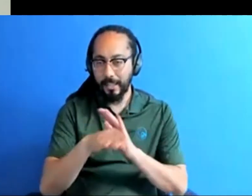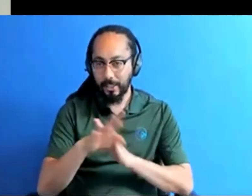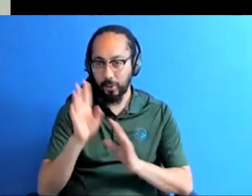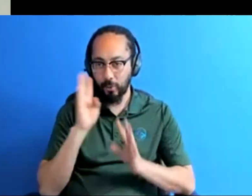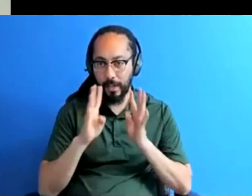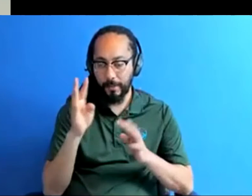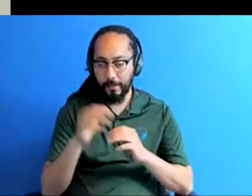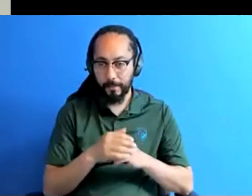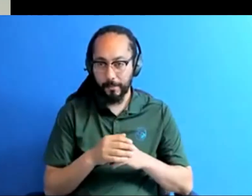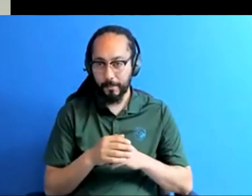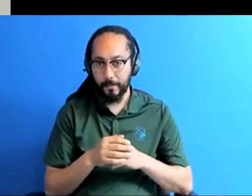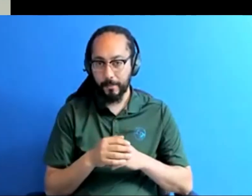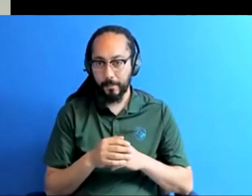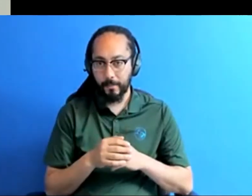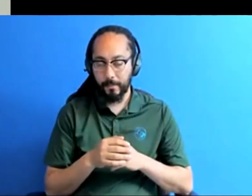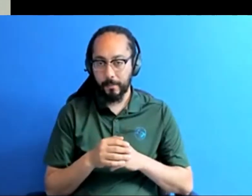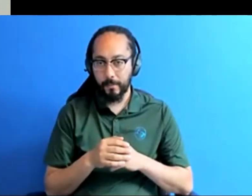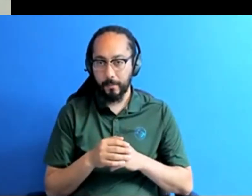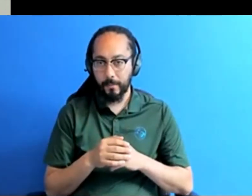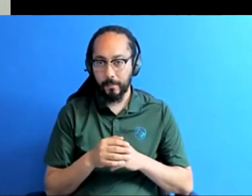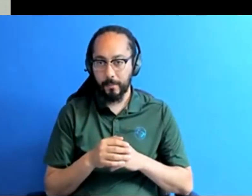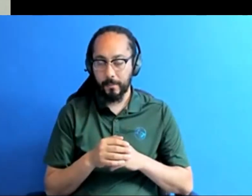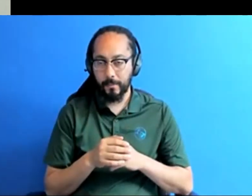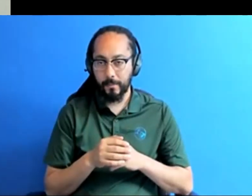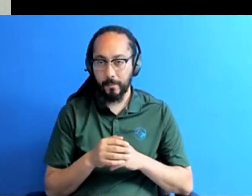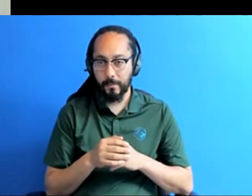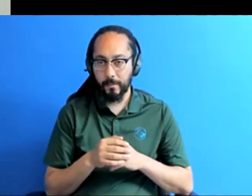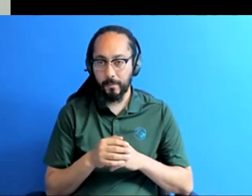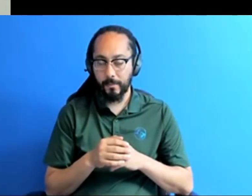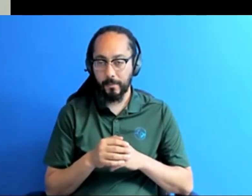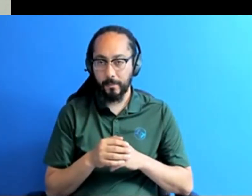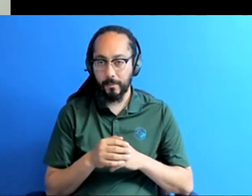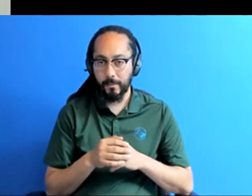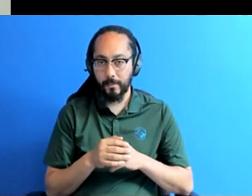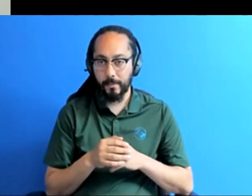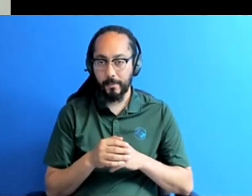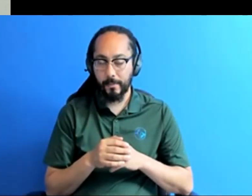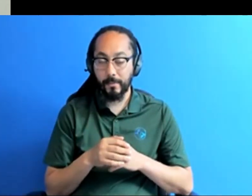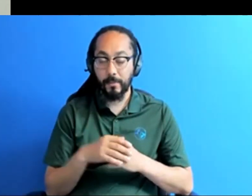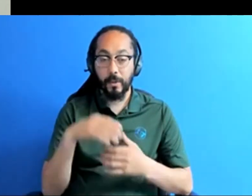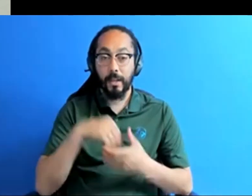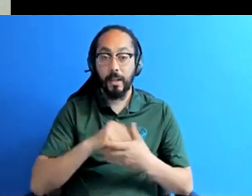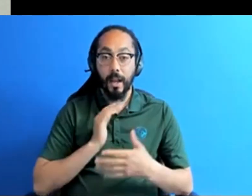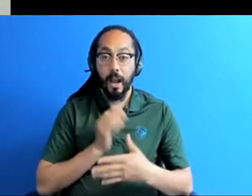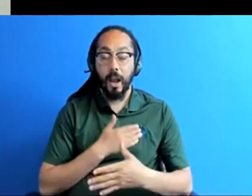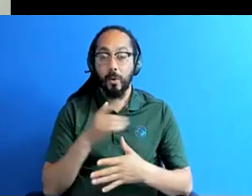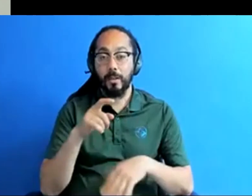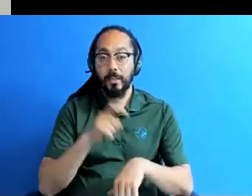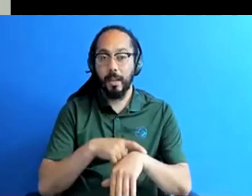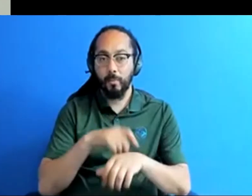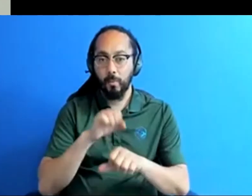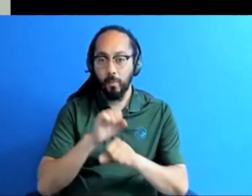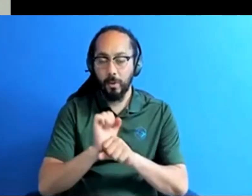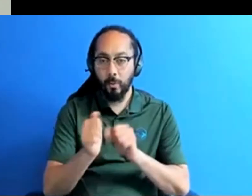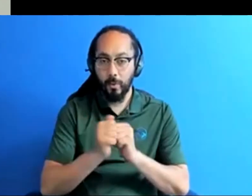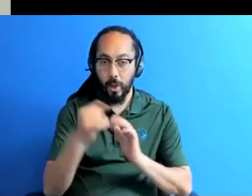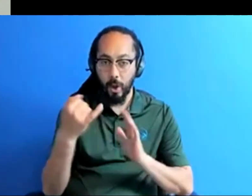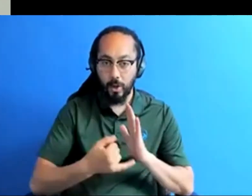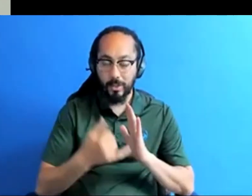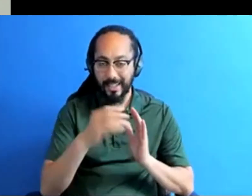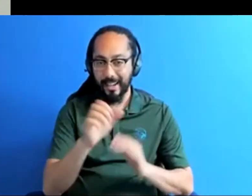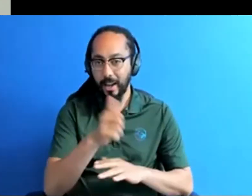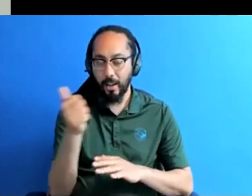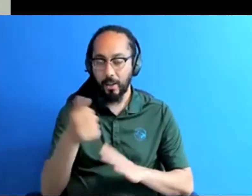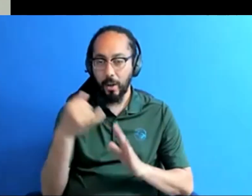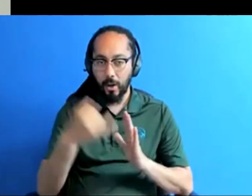I would say that in our time working with artists and with other arts organizations, you know, I